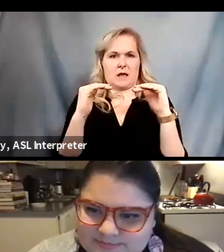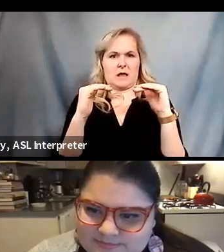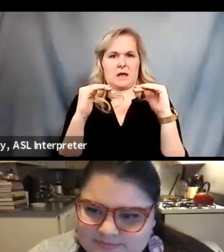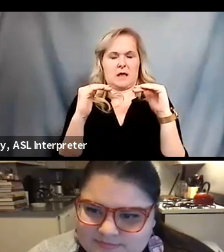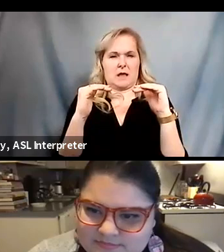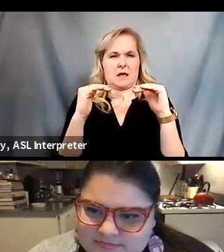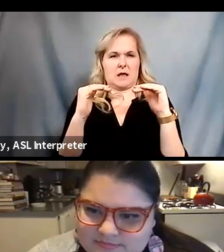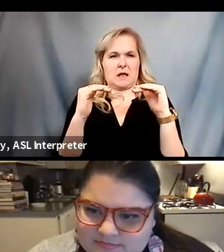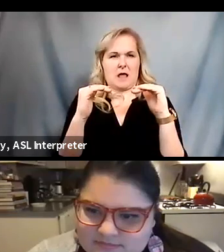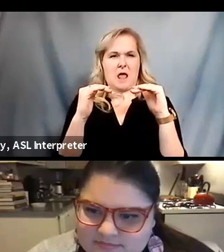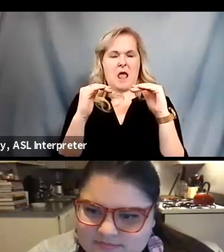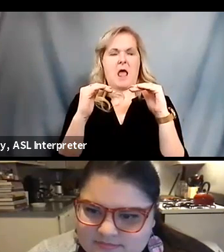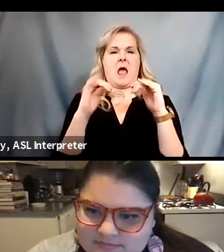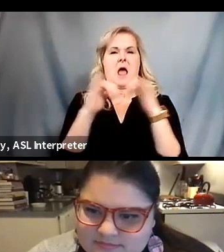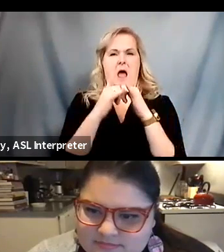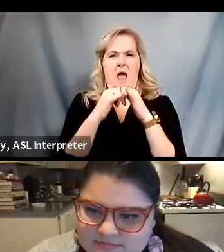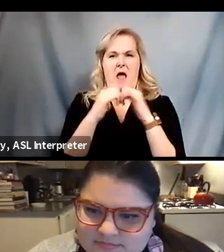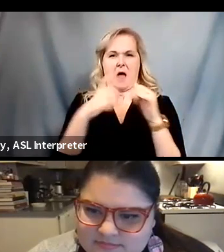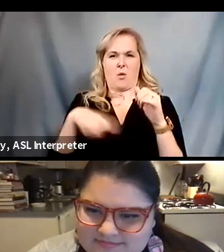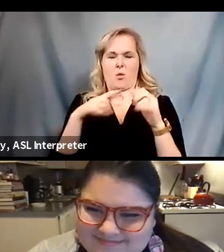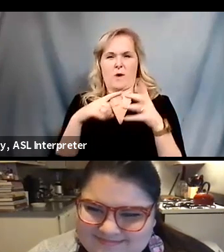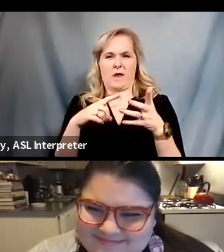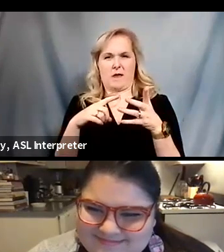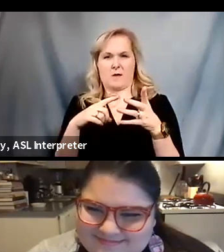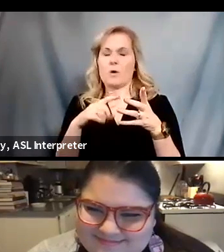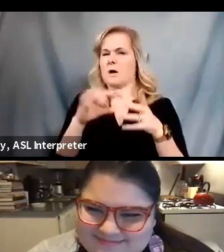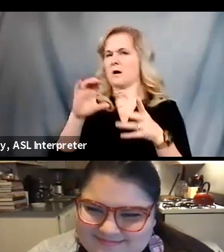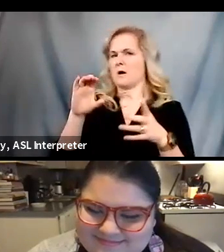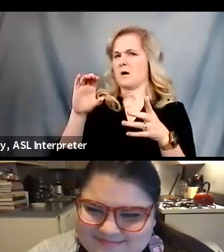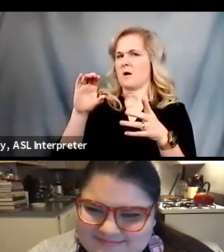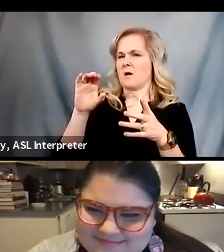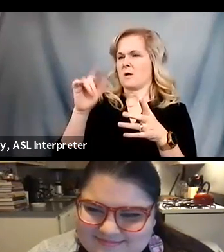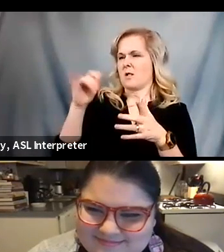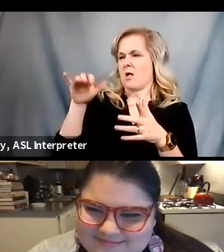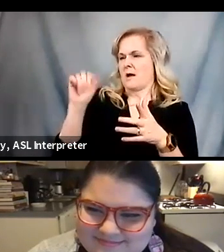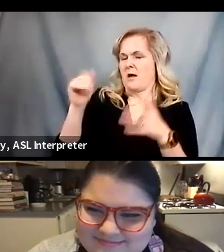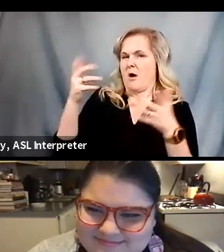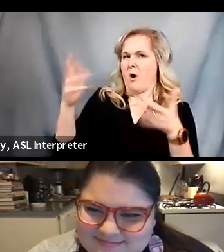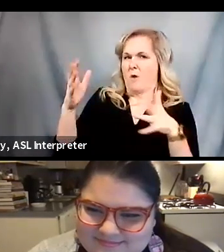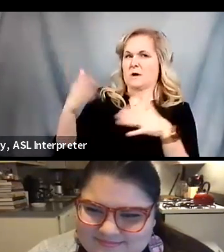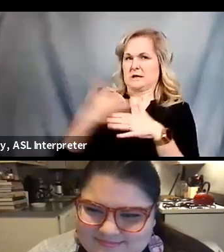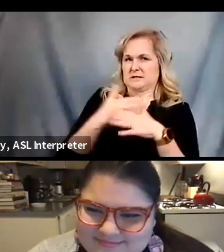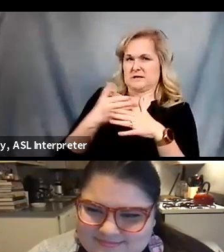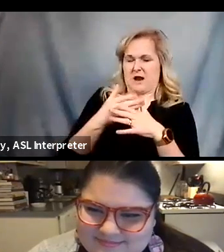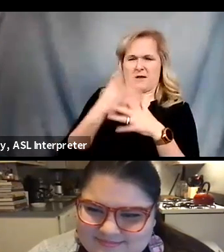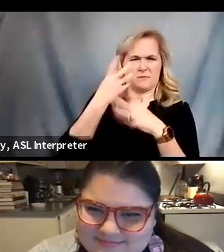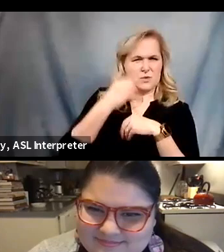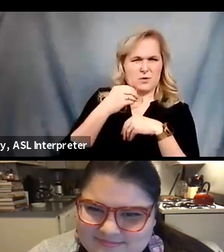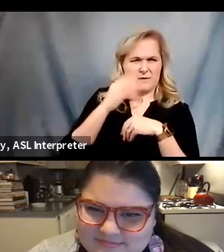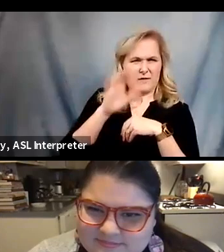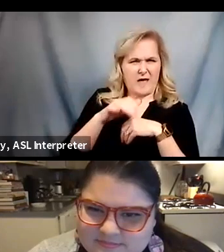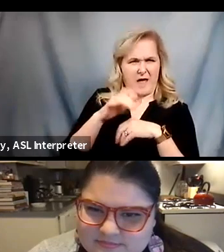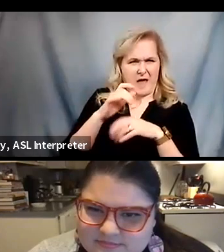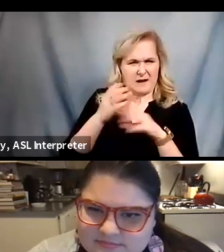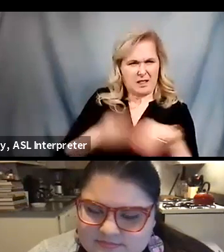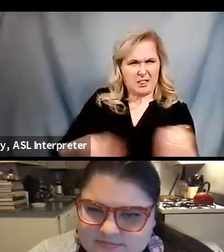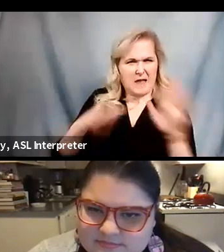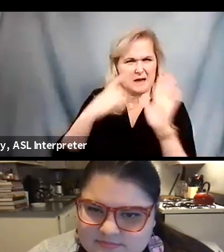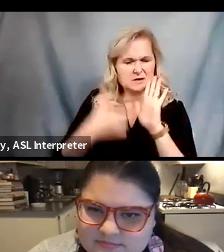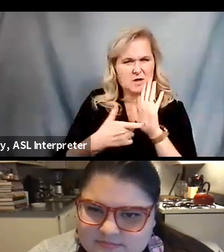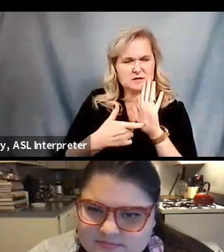we undermine that, as Claudia so beautifully shared through sharing that land acknowledgement, is that there